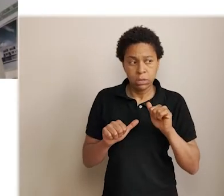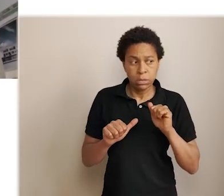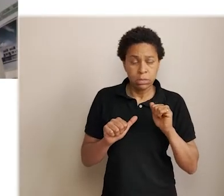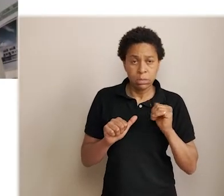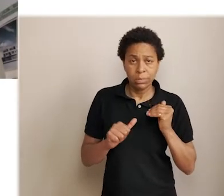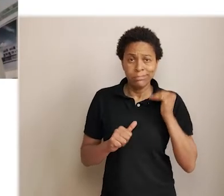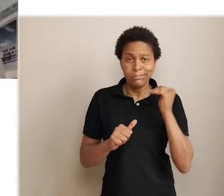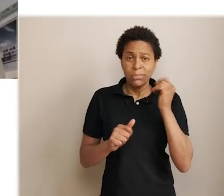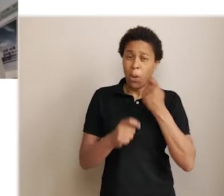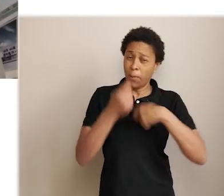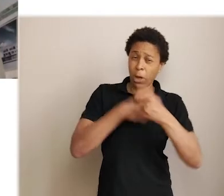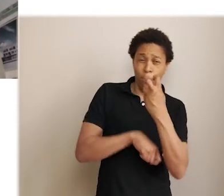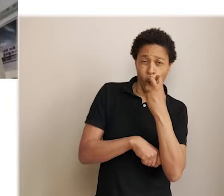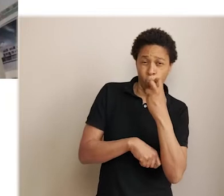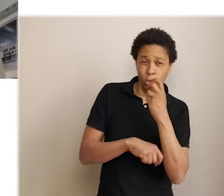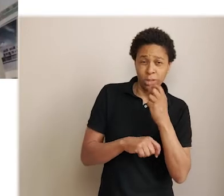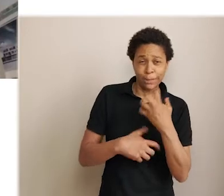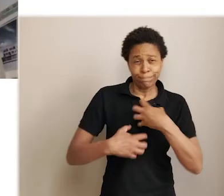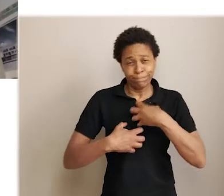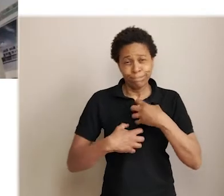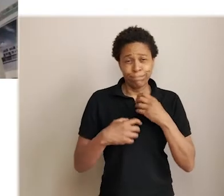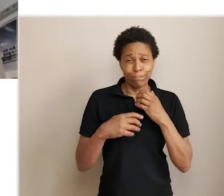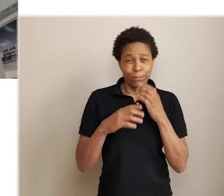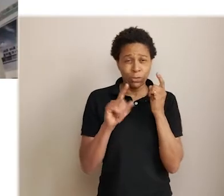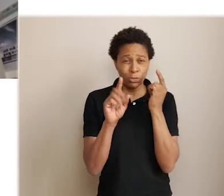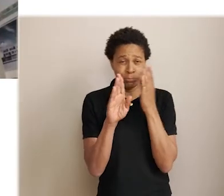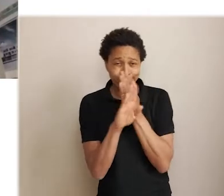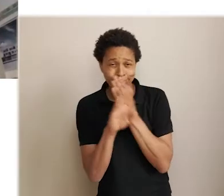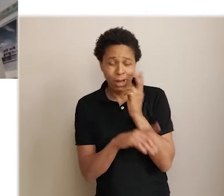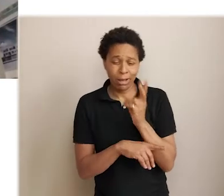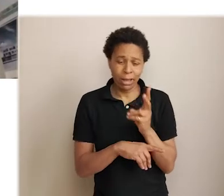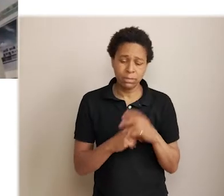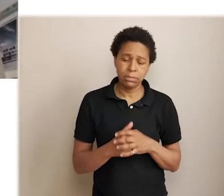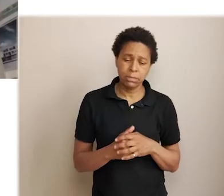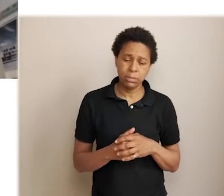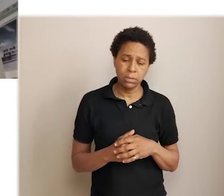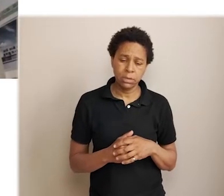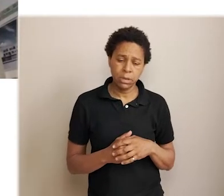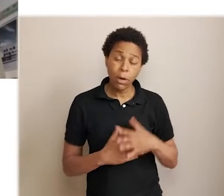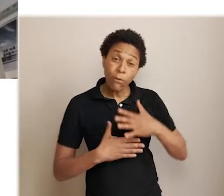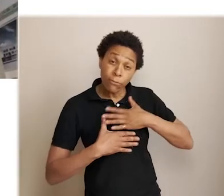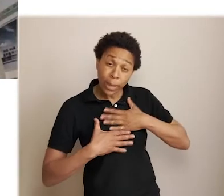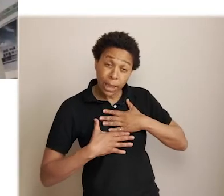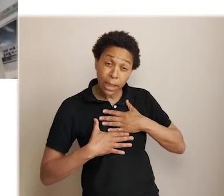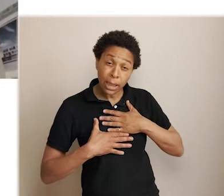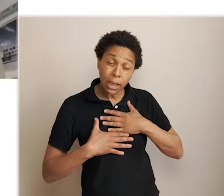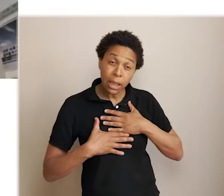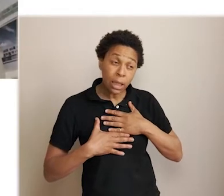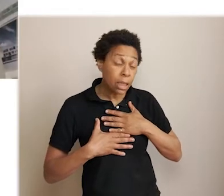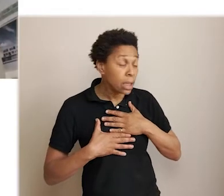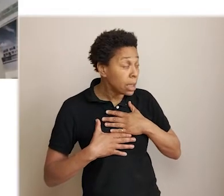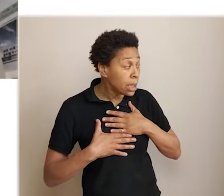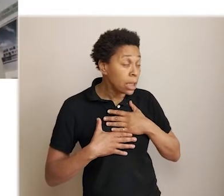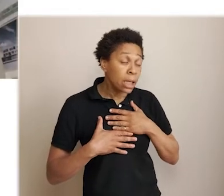closet. So for me, directing Verbatim Theatre on Zoom was proof in the end that some